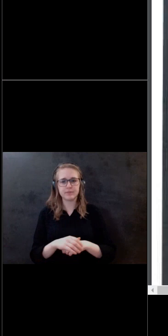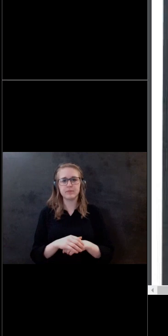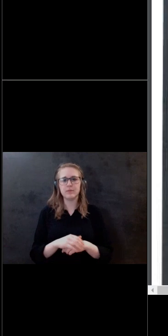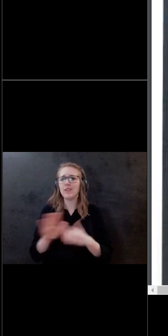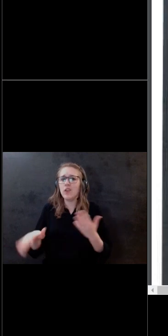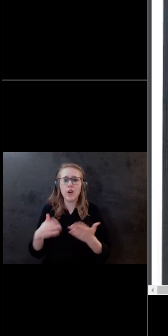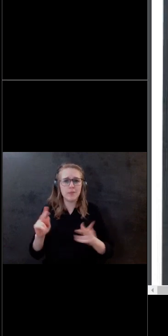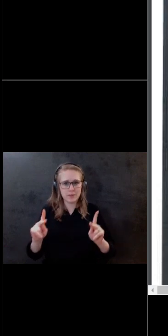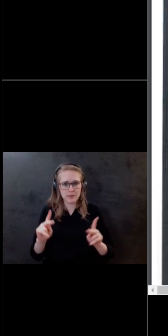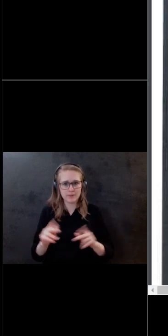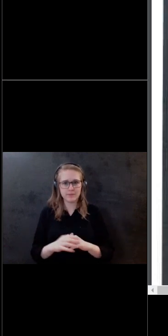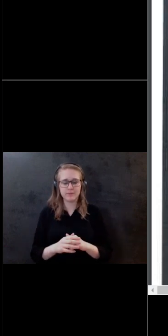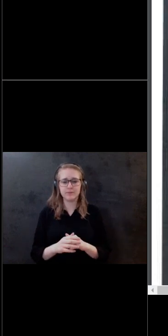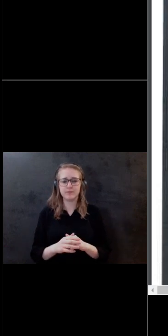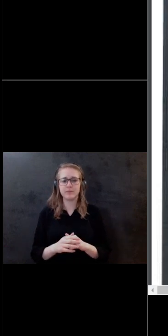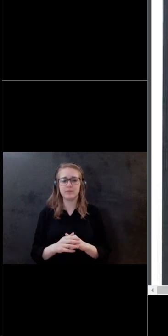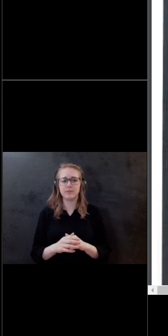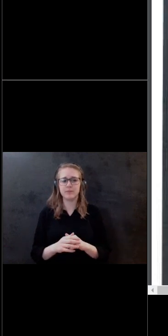everybody.